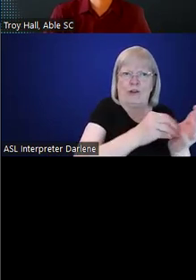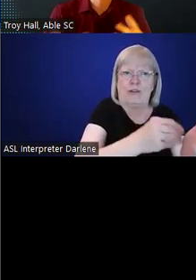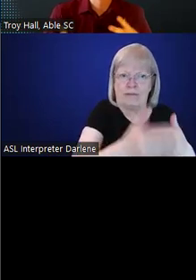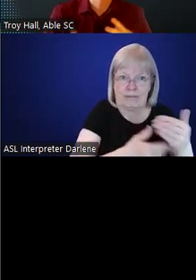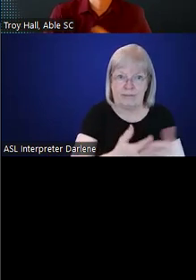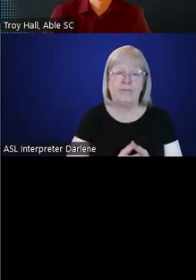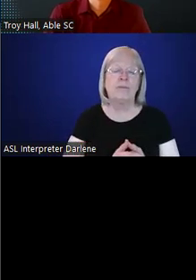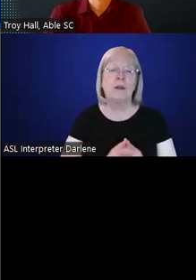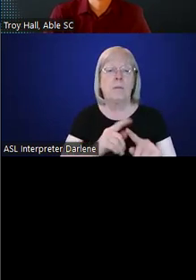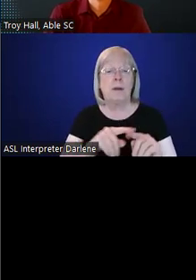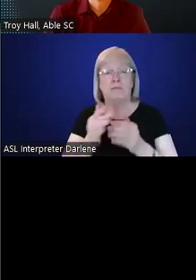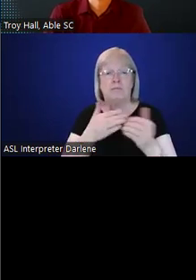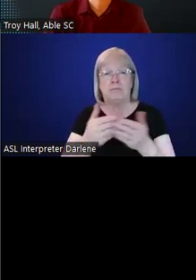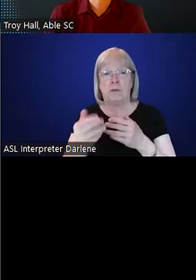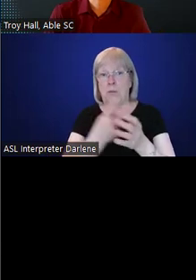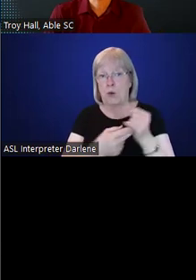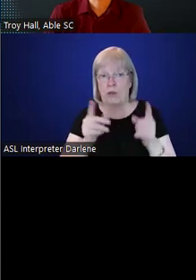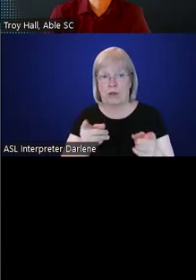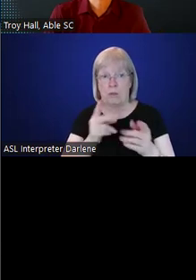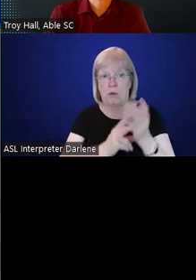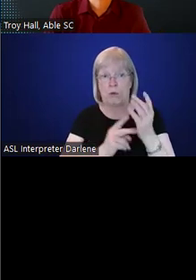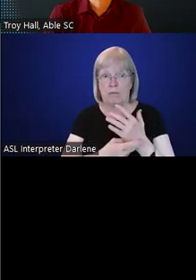But both of these programs,